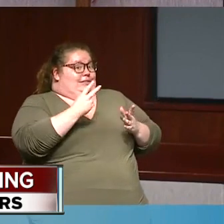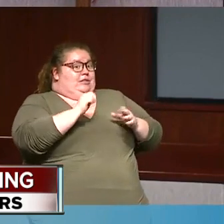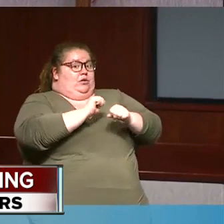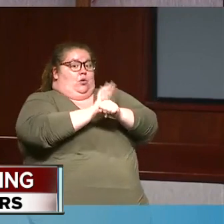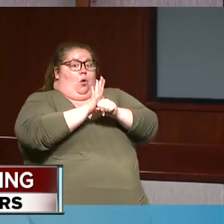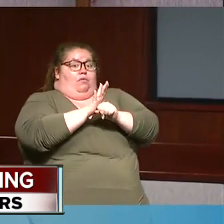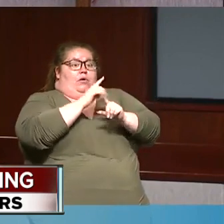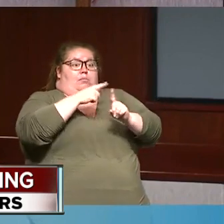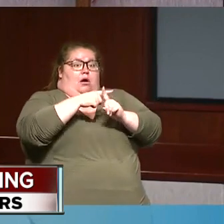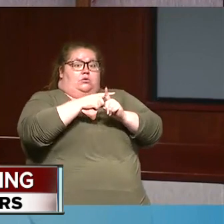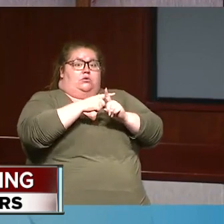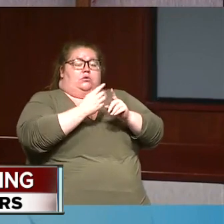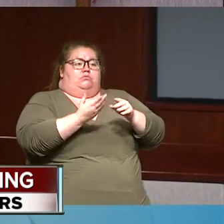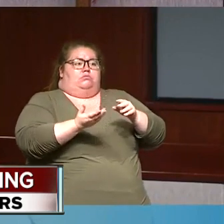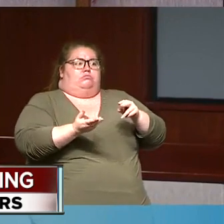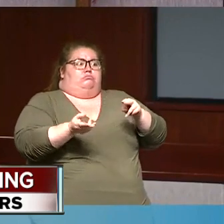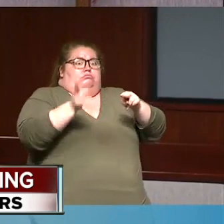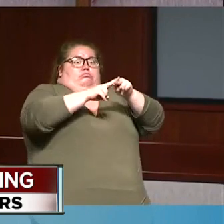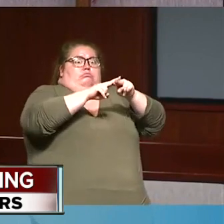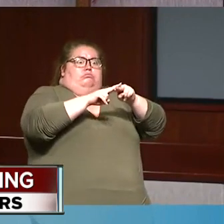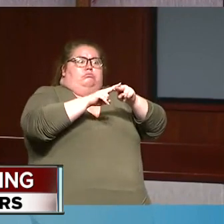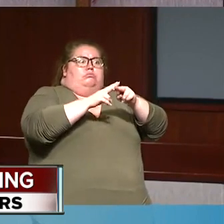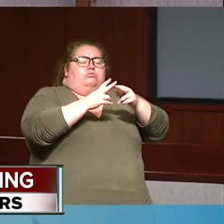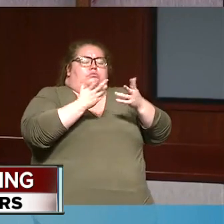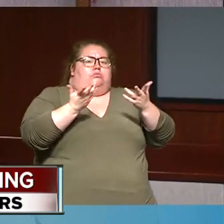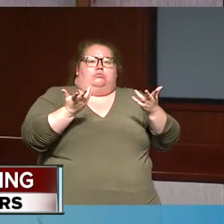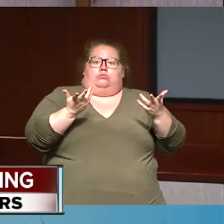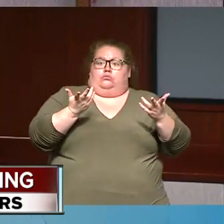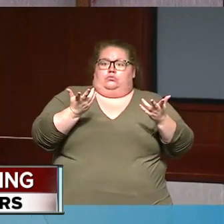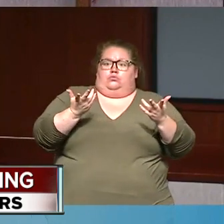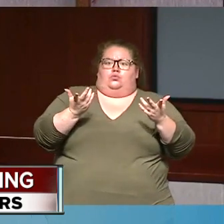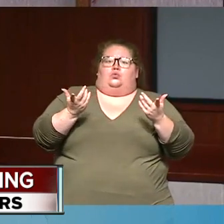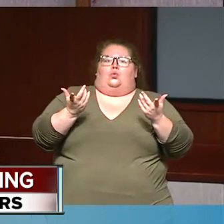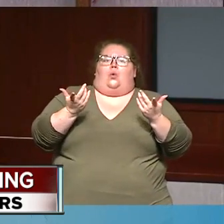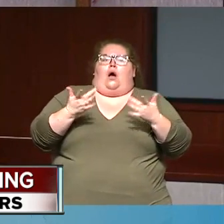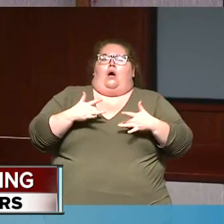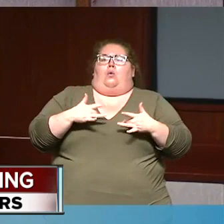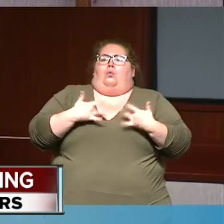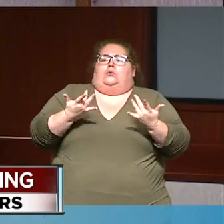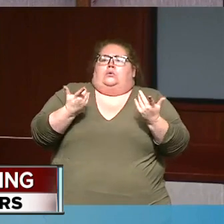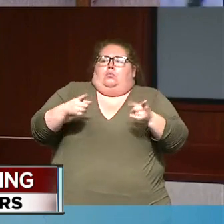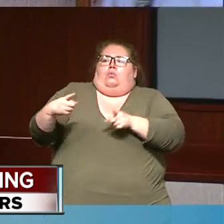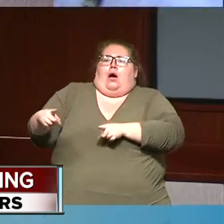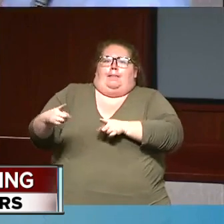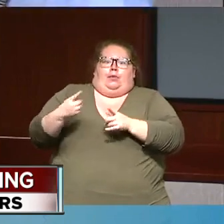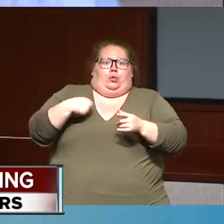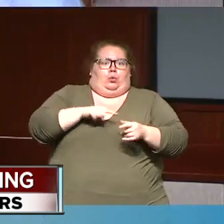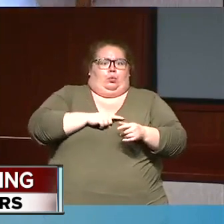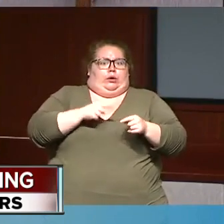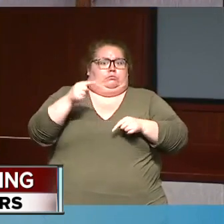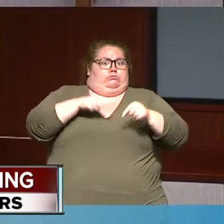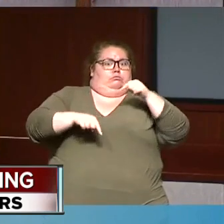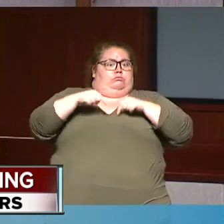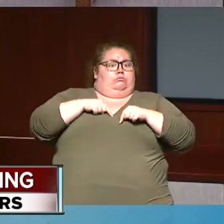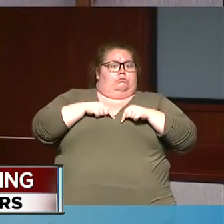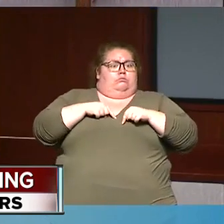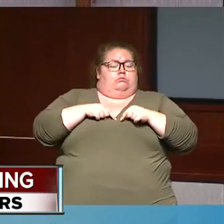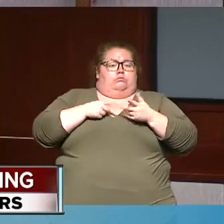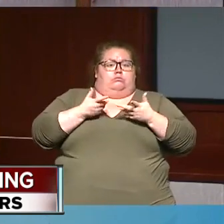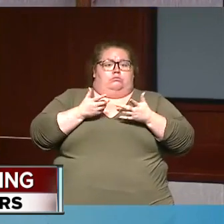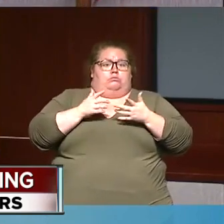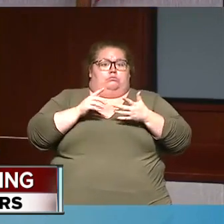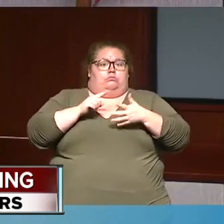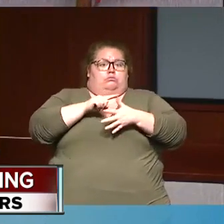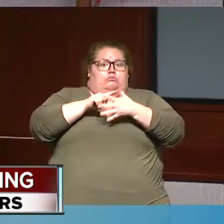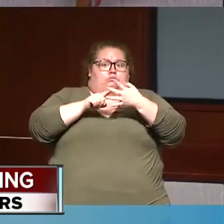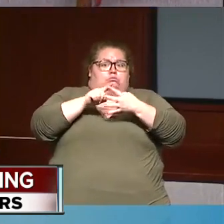is there ever a chance that we would actually go backwards in terms of steps of opening up, or are we committed to reopening and just